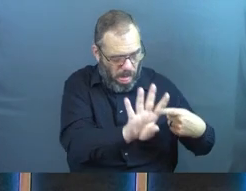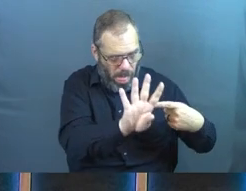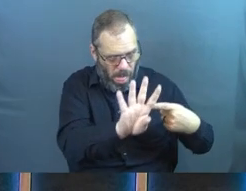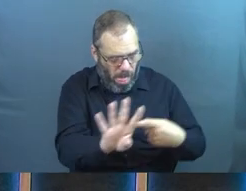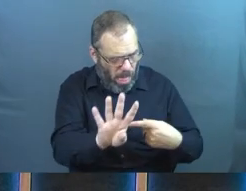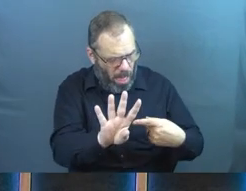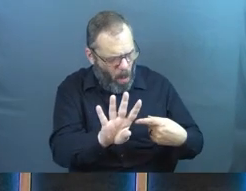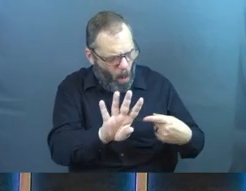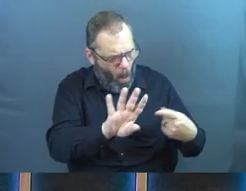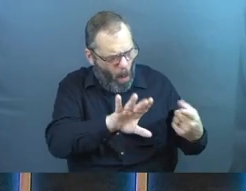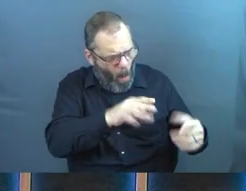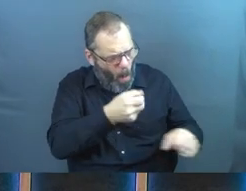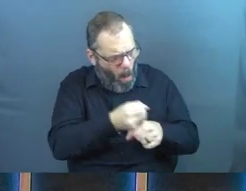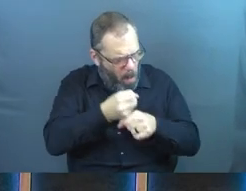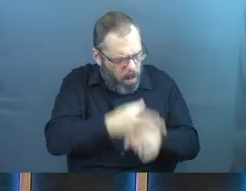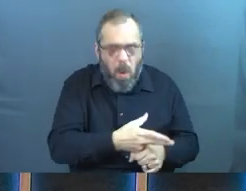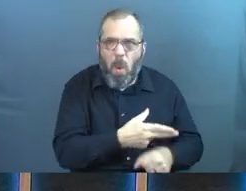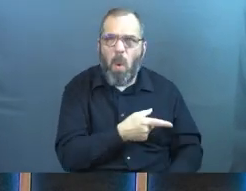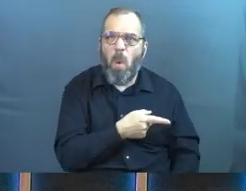Fully defeated.